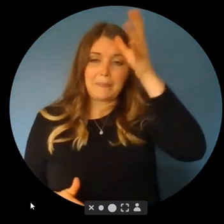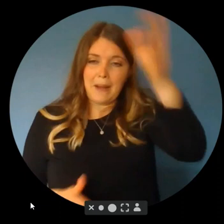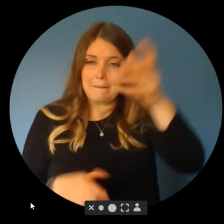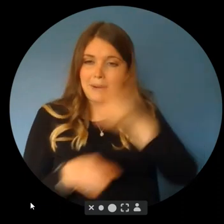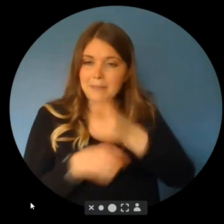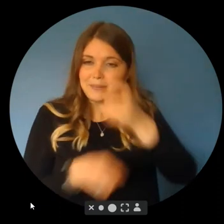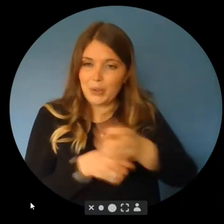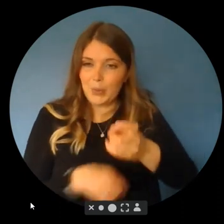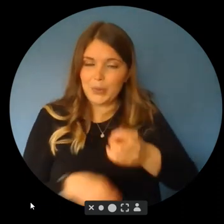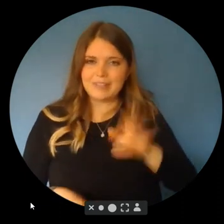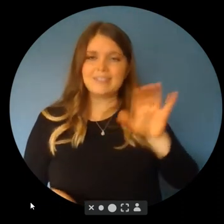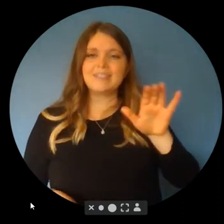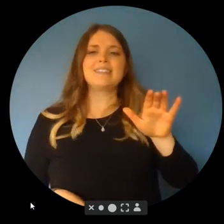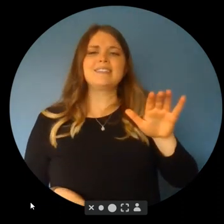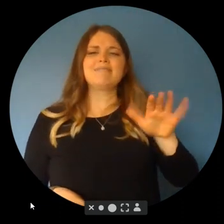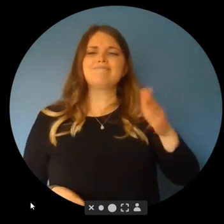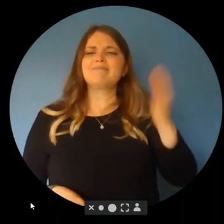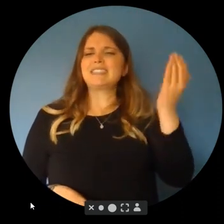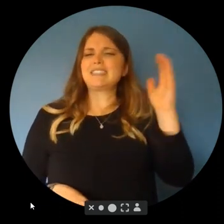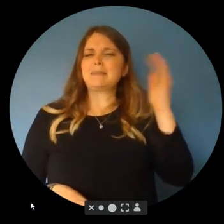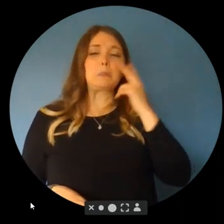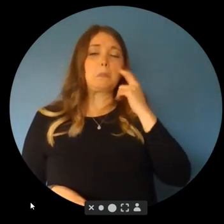he?